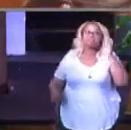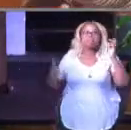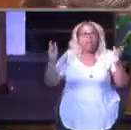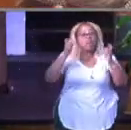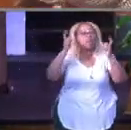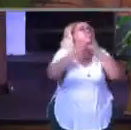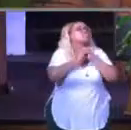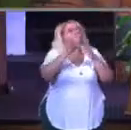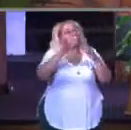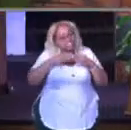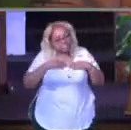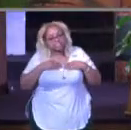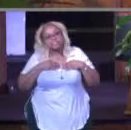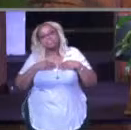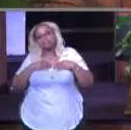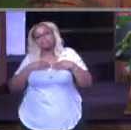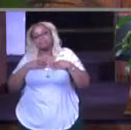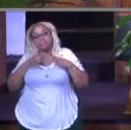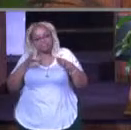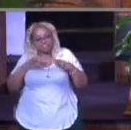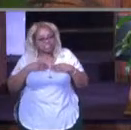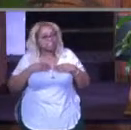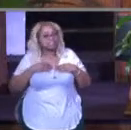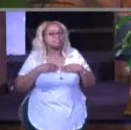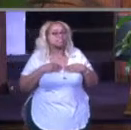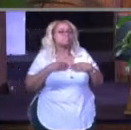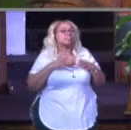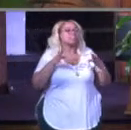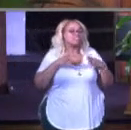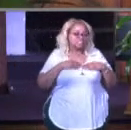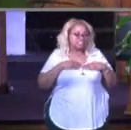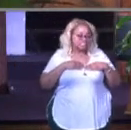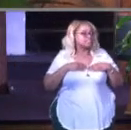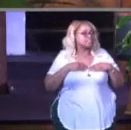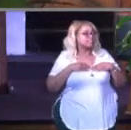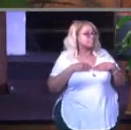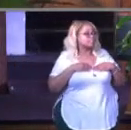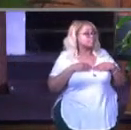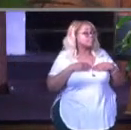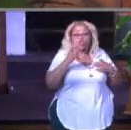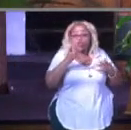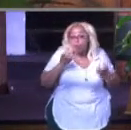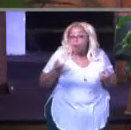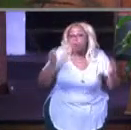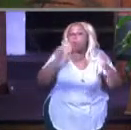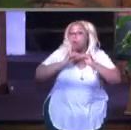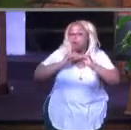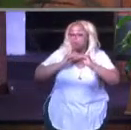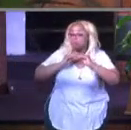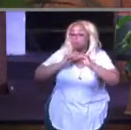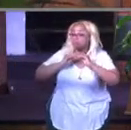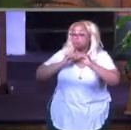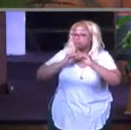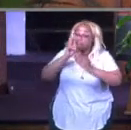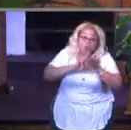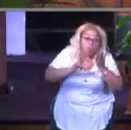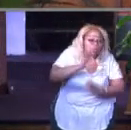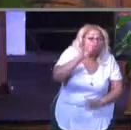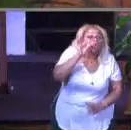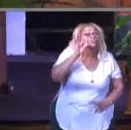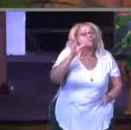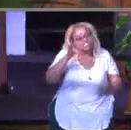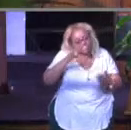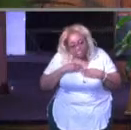Hallelujah. Receive. Receive. Receive. Do you want more of the Holy